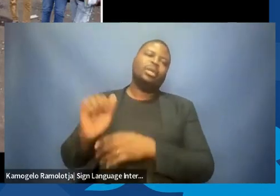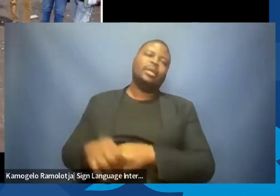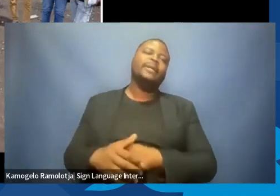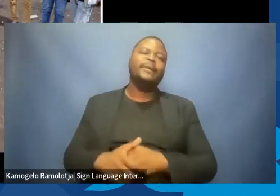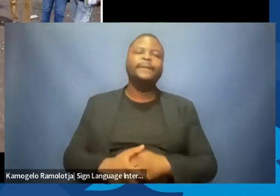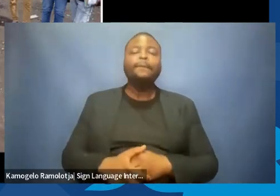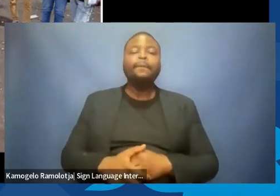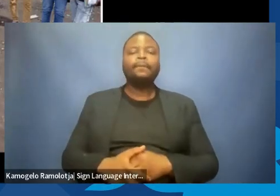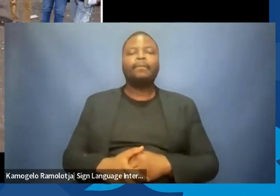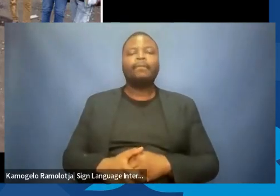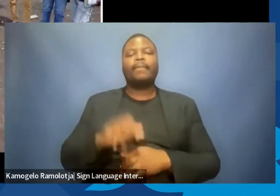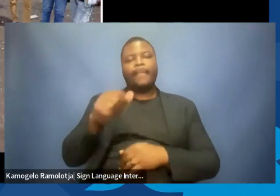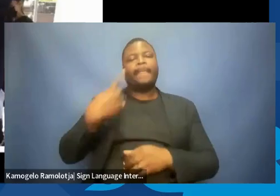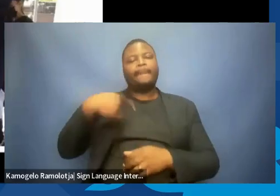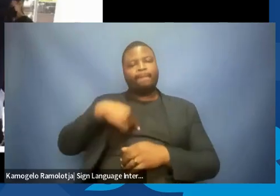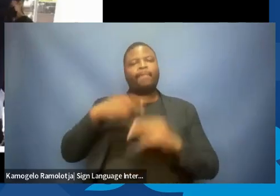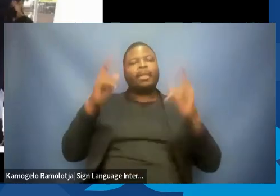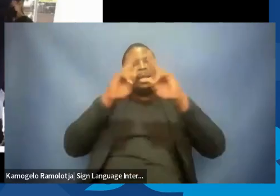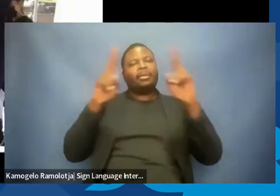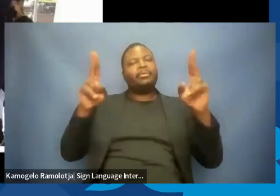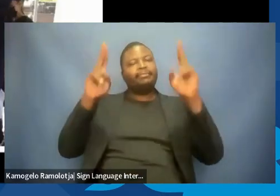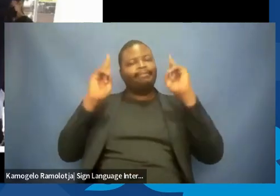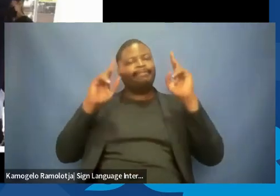the homeless shelters in the city.